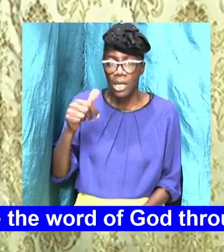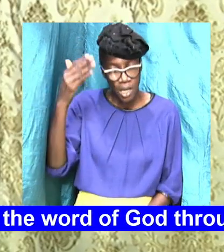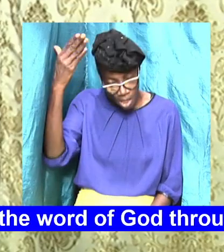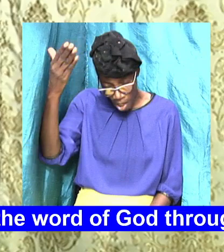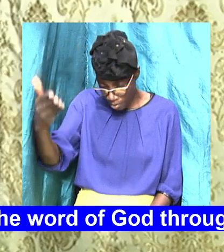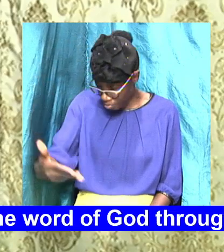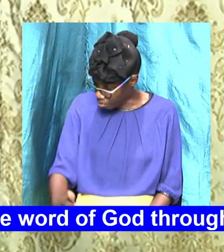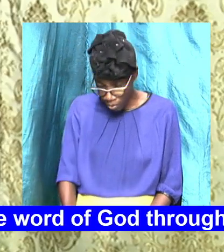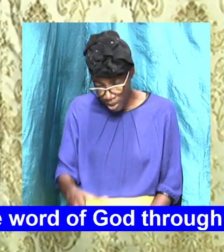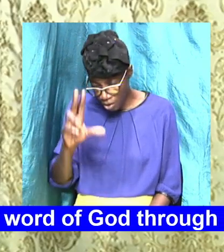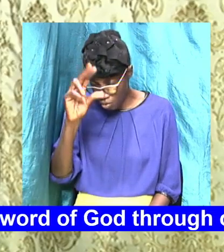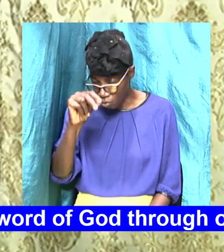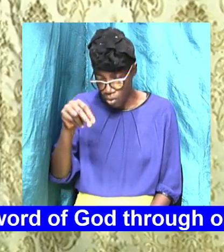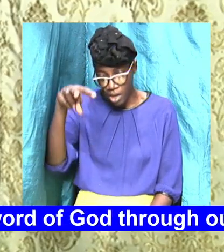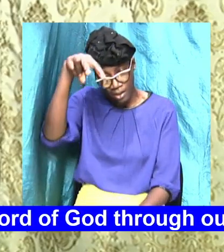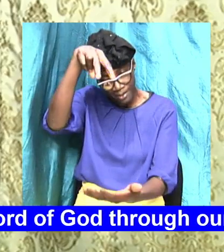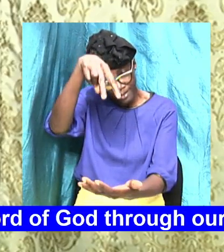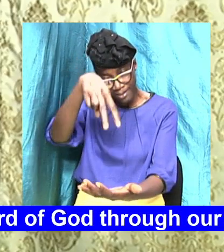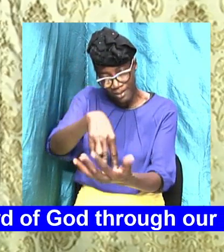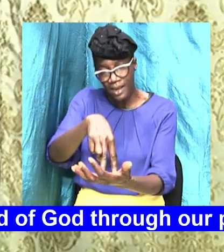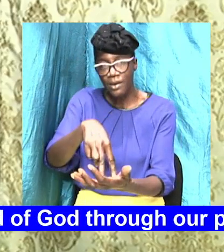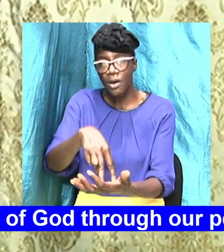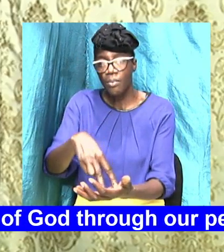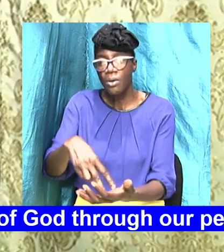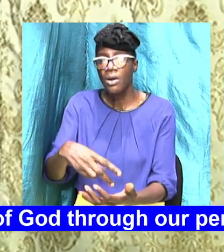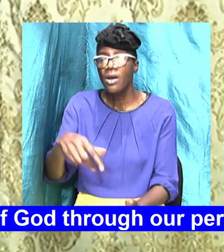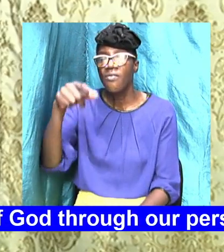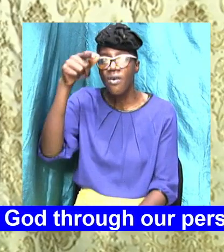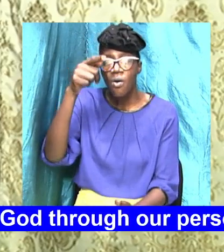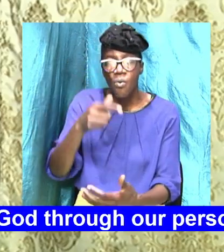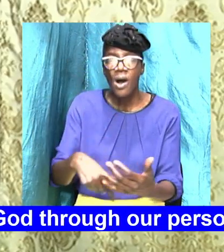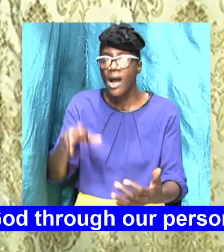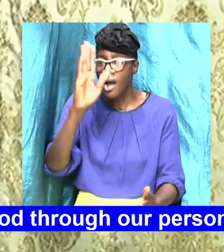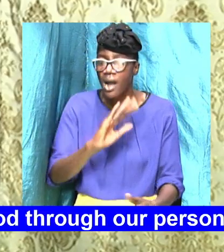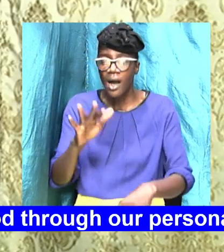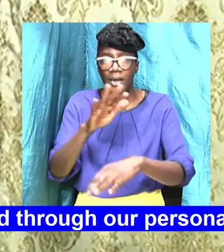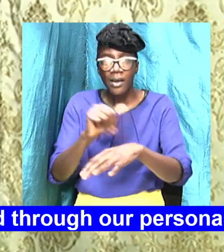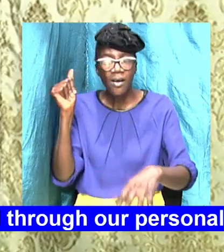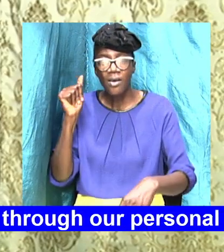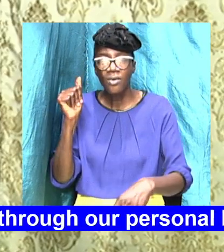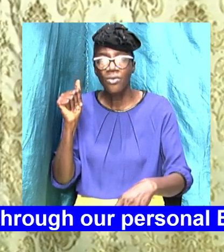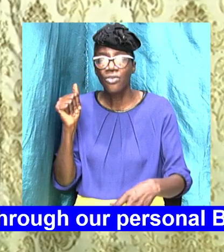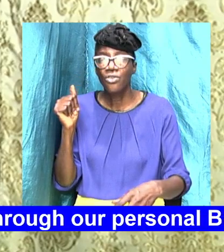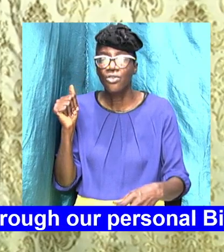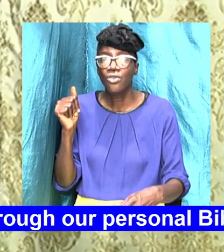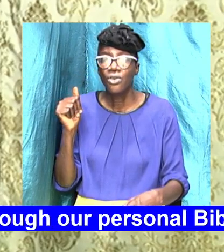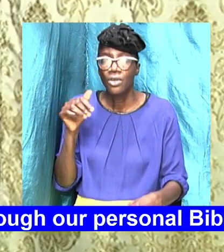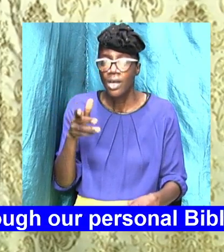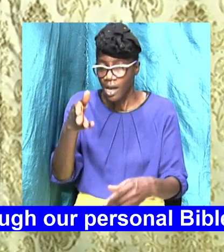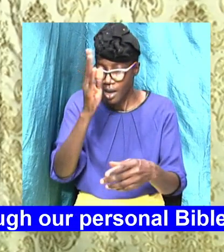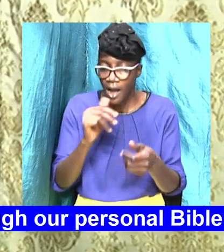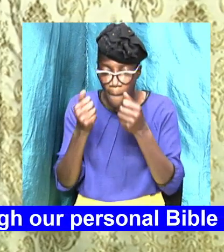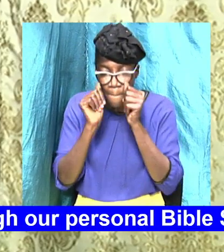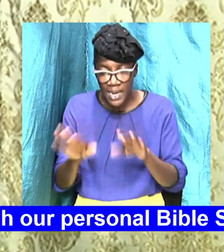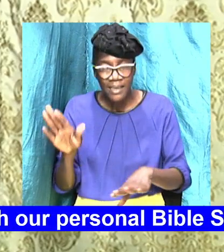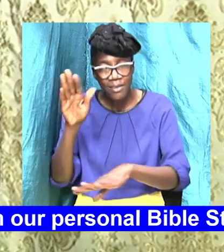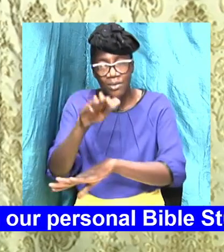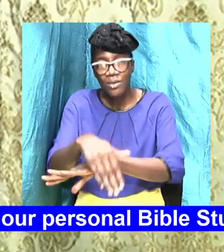not moving, we're going to stand up for that which God has called us to. God bless you